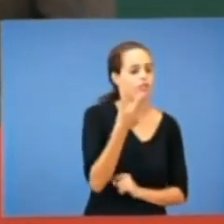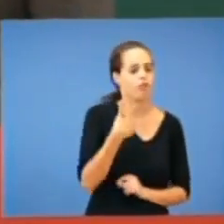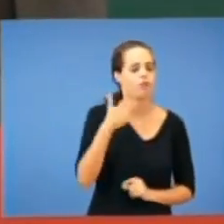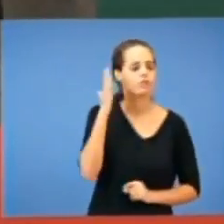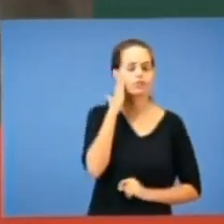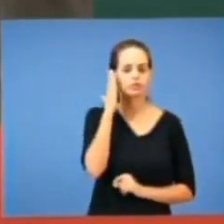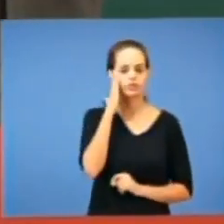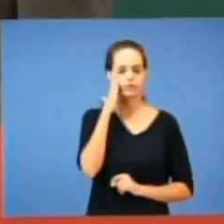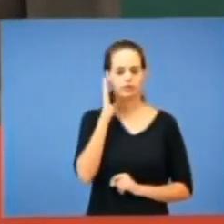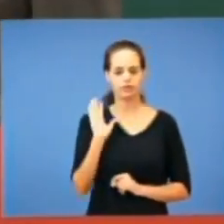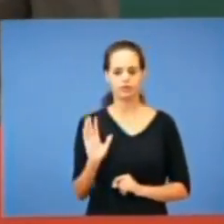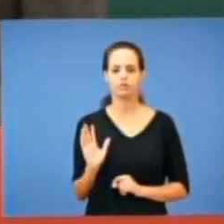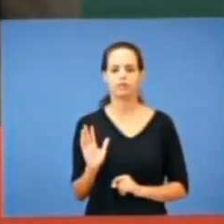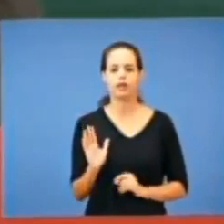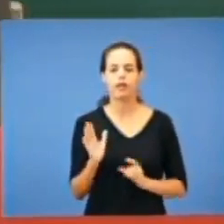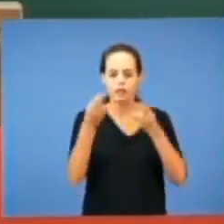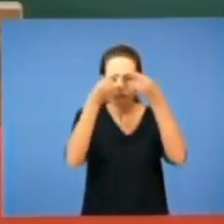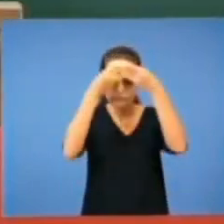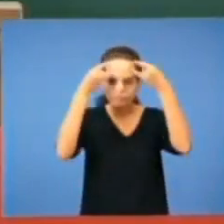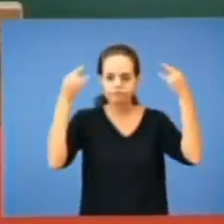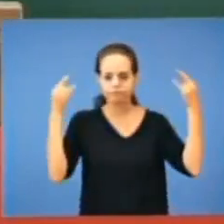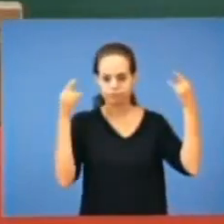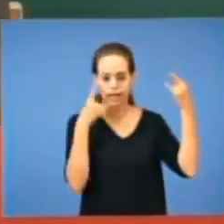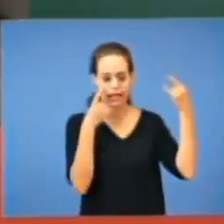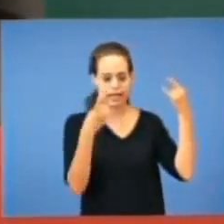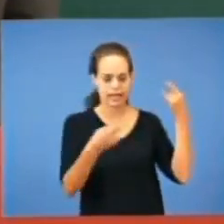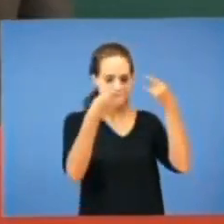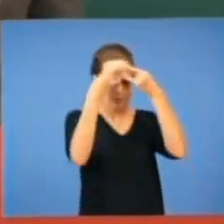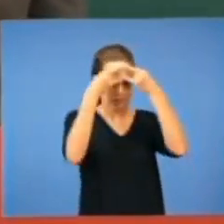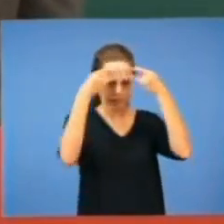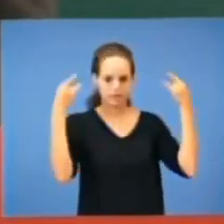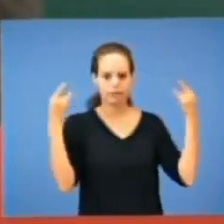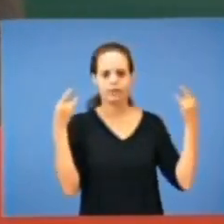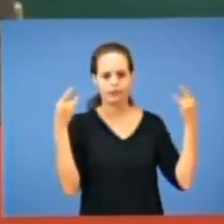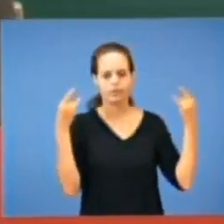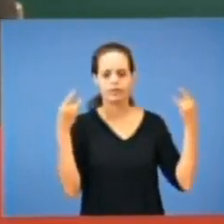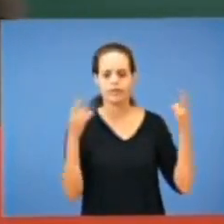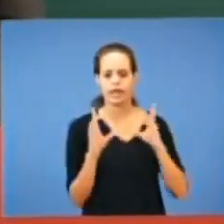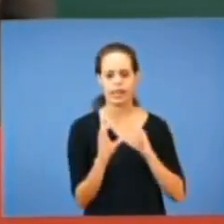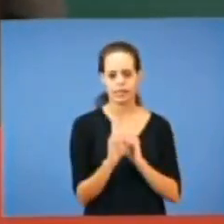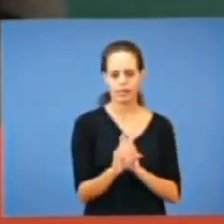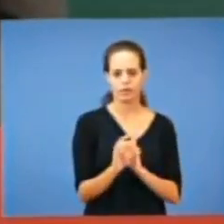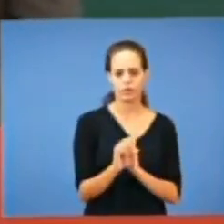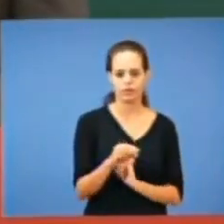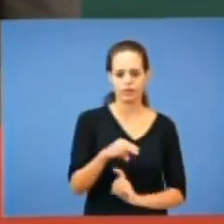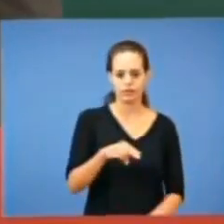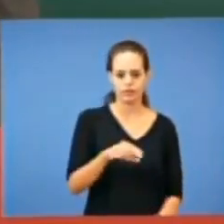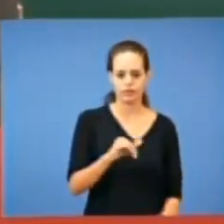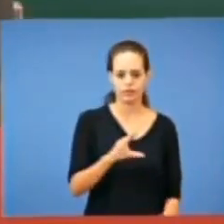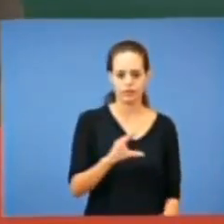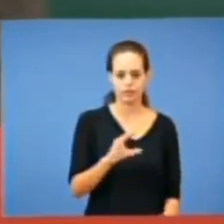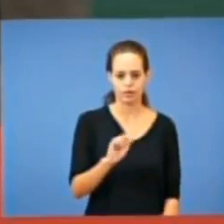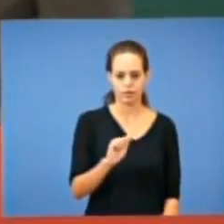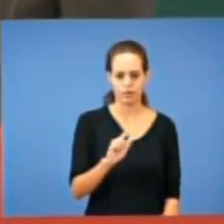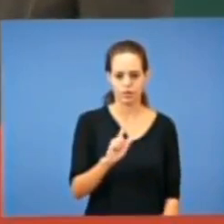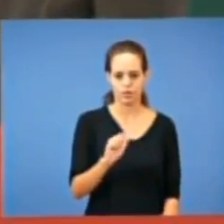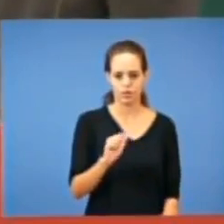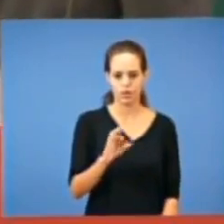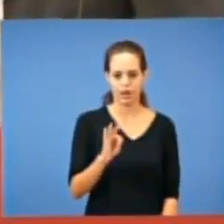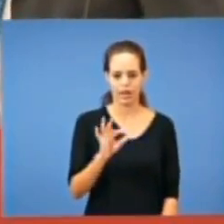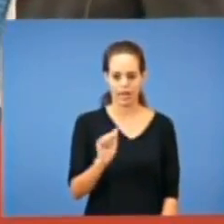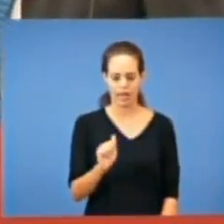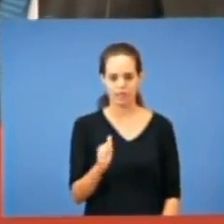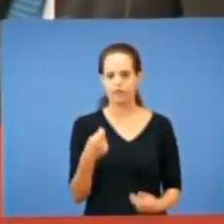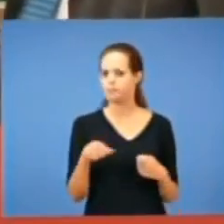doing what was on his own head. And it was too greedy. It was the doctrine of the Nicolaites. He already speak about this doctrine